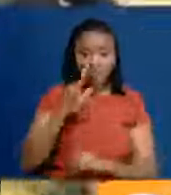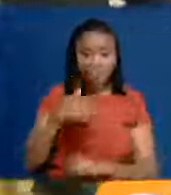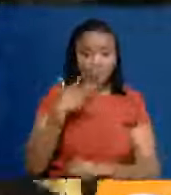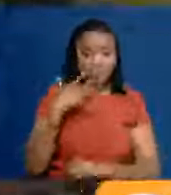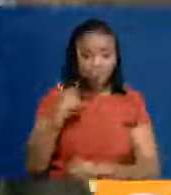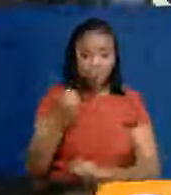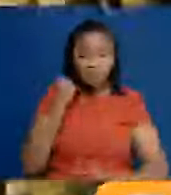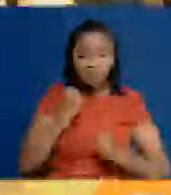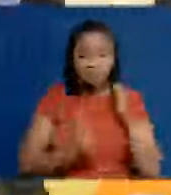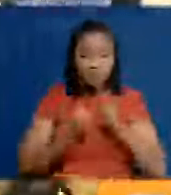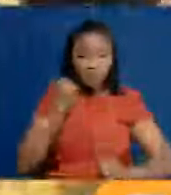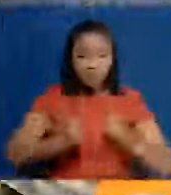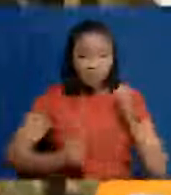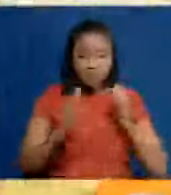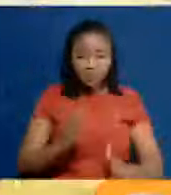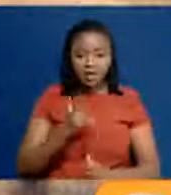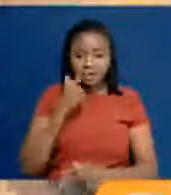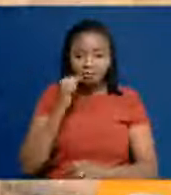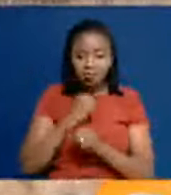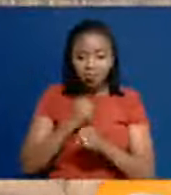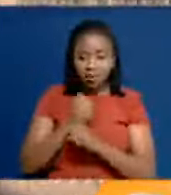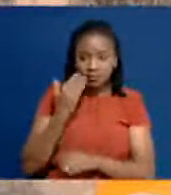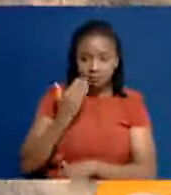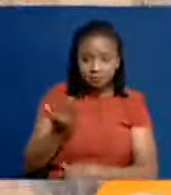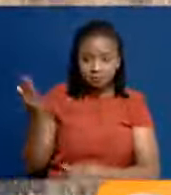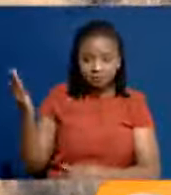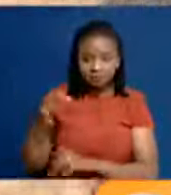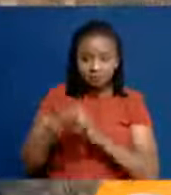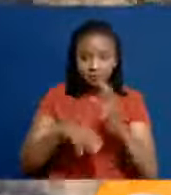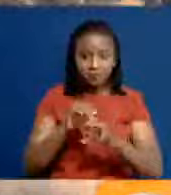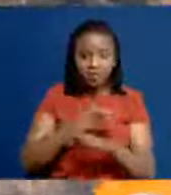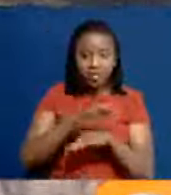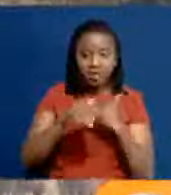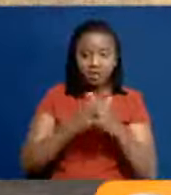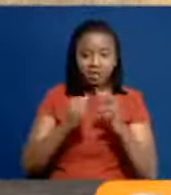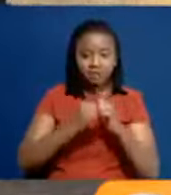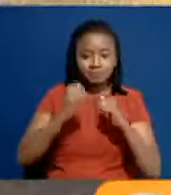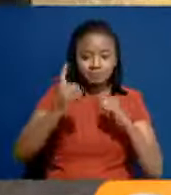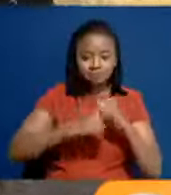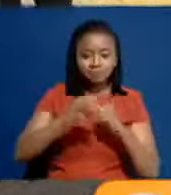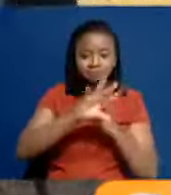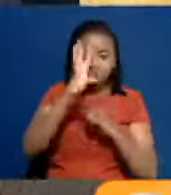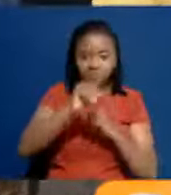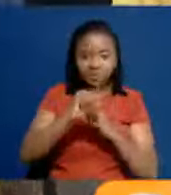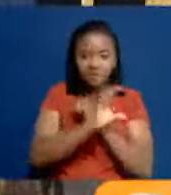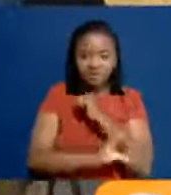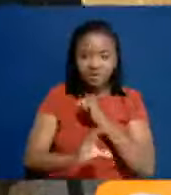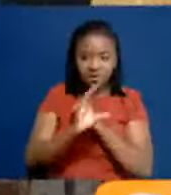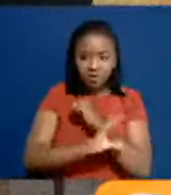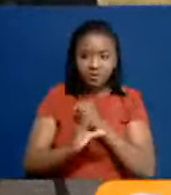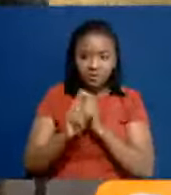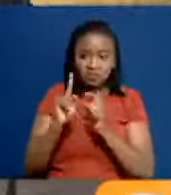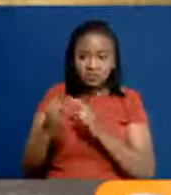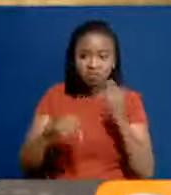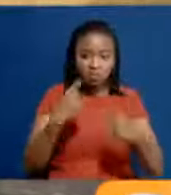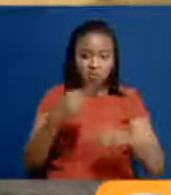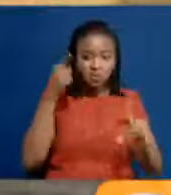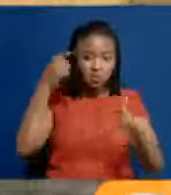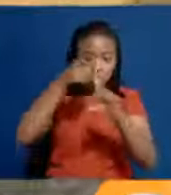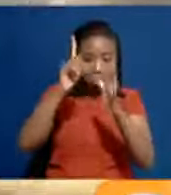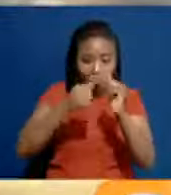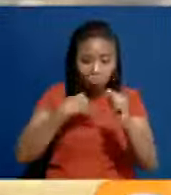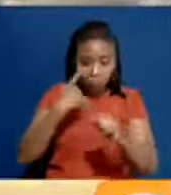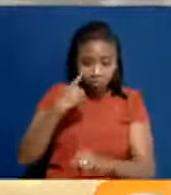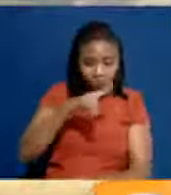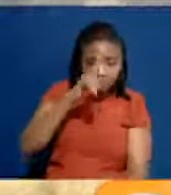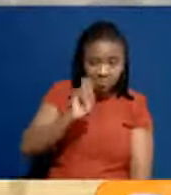ranger runners from 65 teams across 16 African countries. The run is held to test their mental